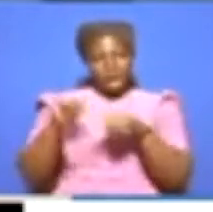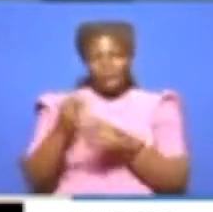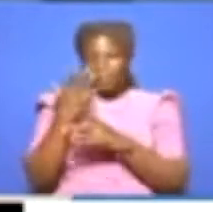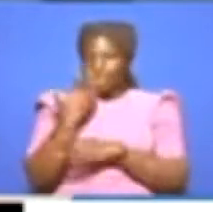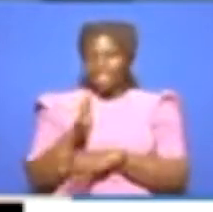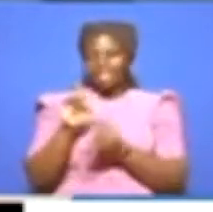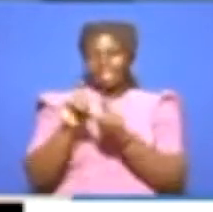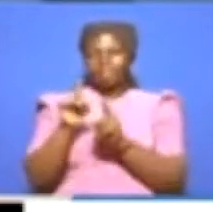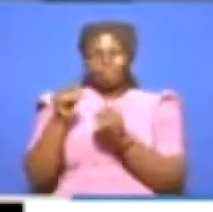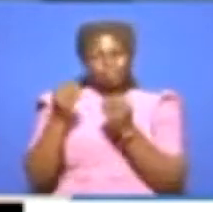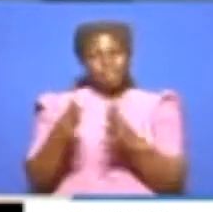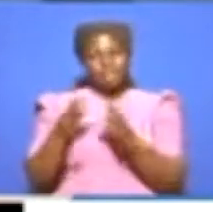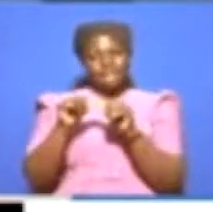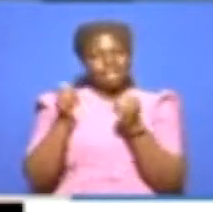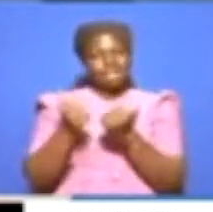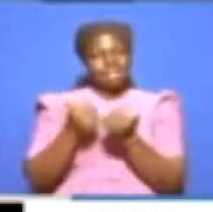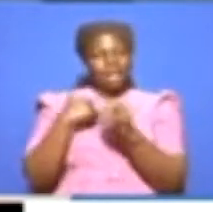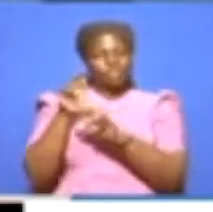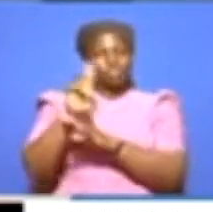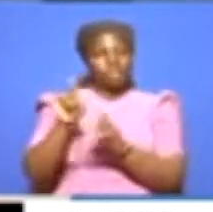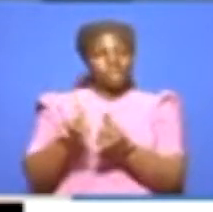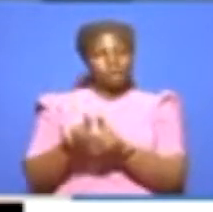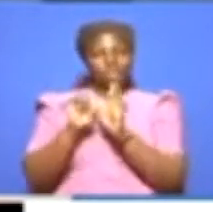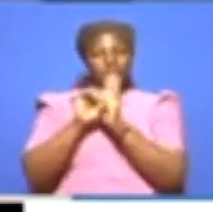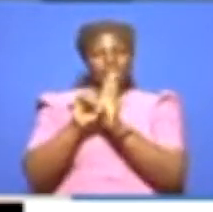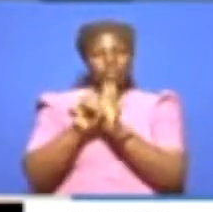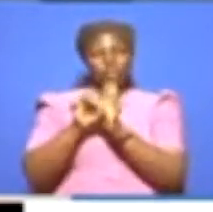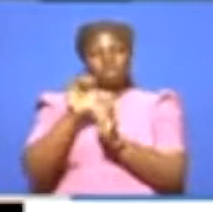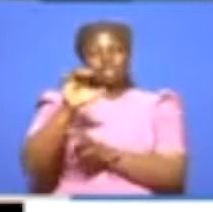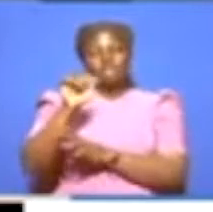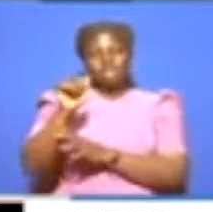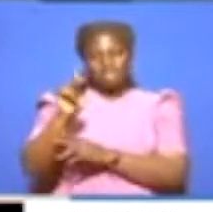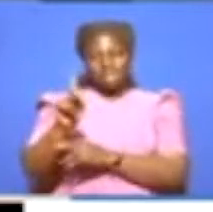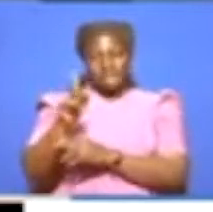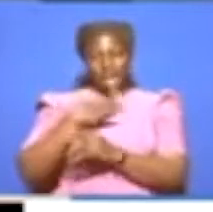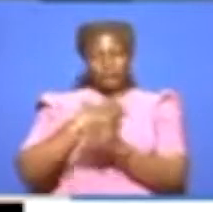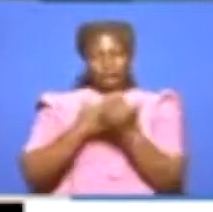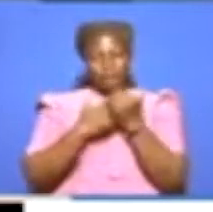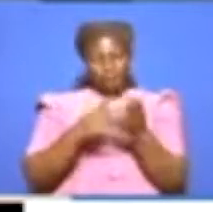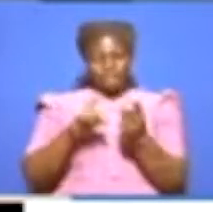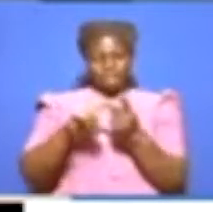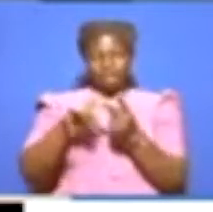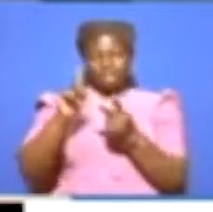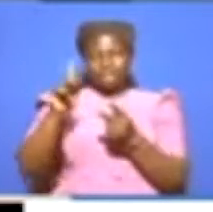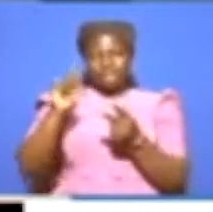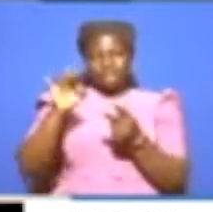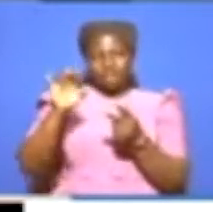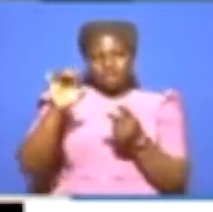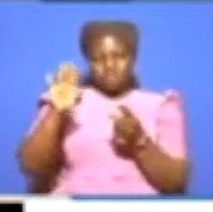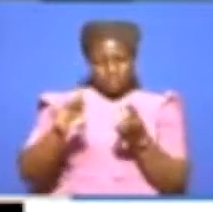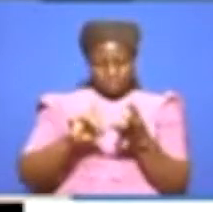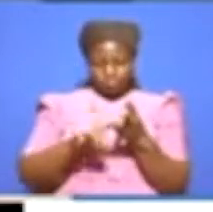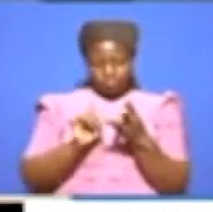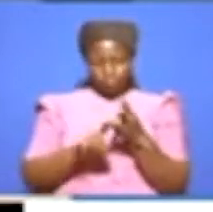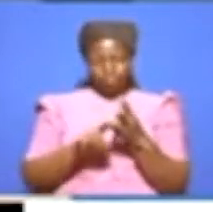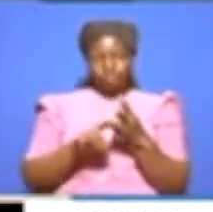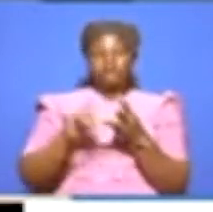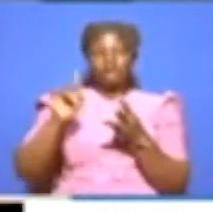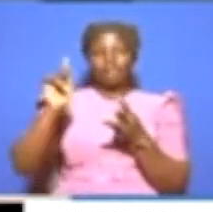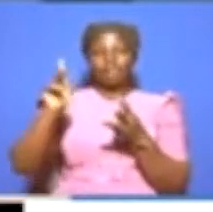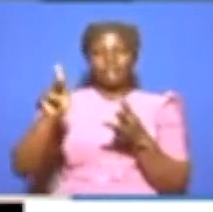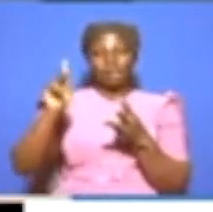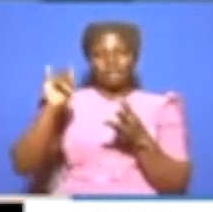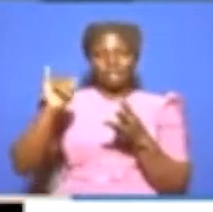example, our partner, the Communication Authority of Kenya, another partner, Kenya Film Classification Board, another partner, the Kenya Institute of